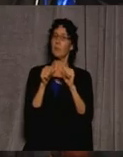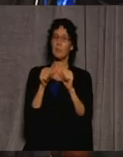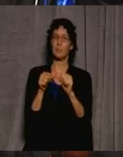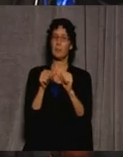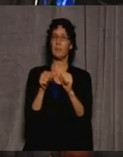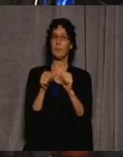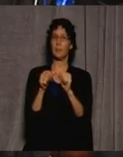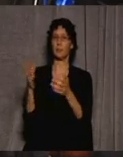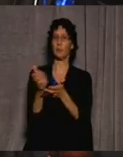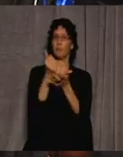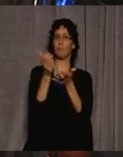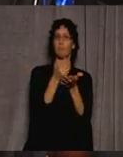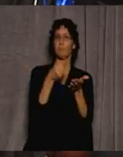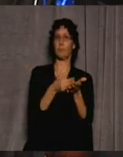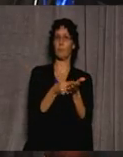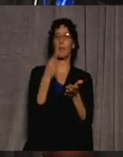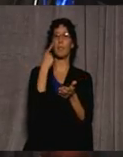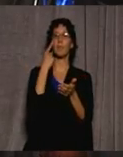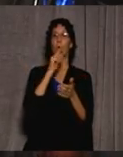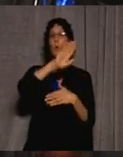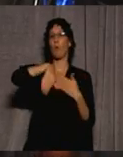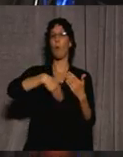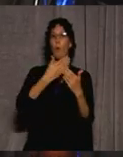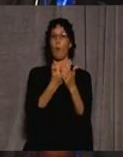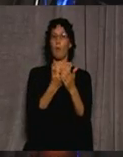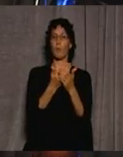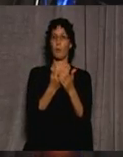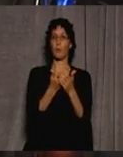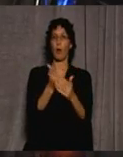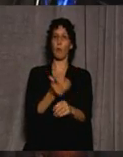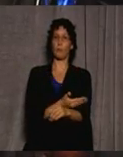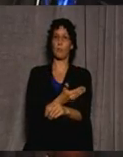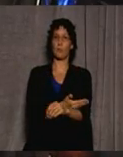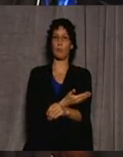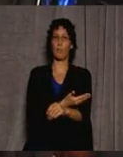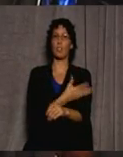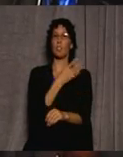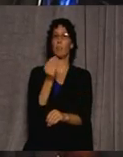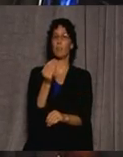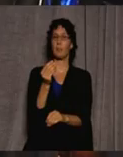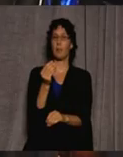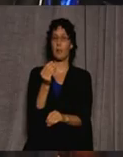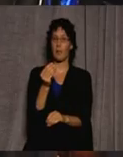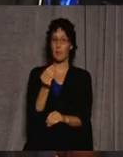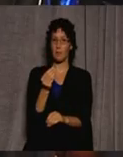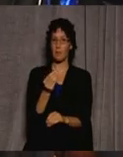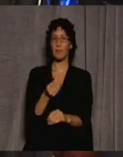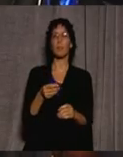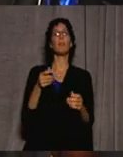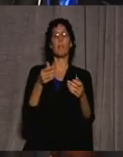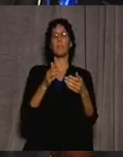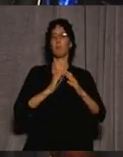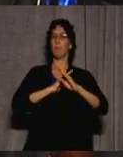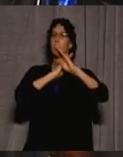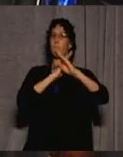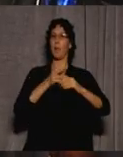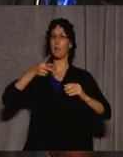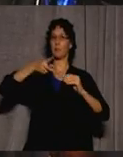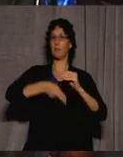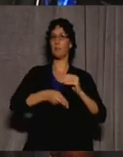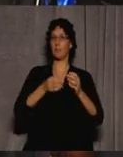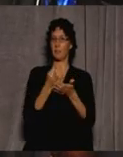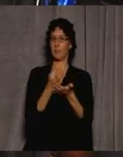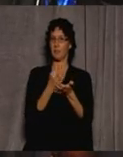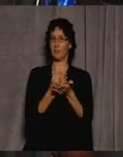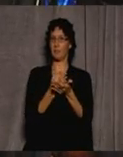of dollars for the overall restoration and prevented massive funding cuts in recent years.